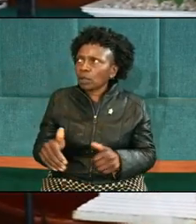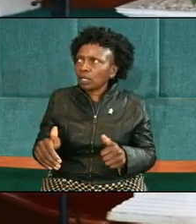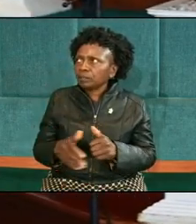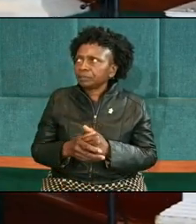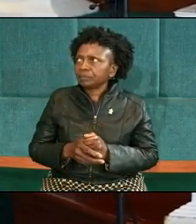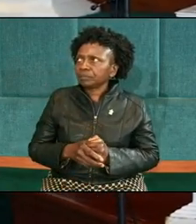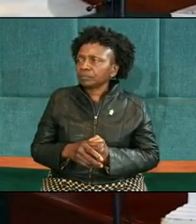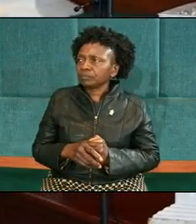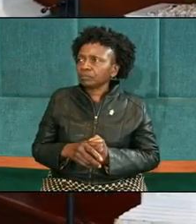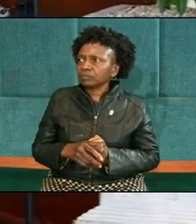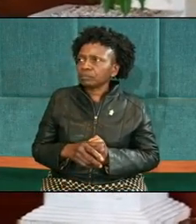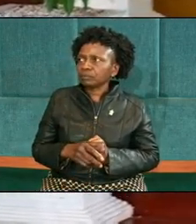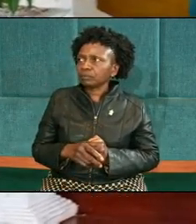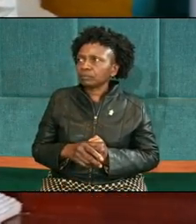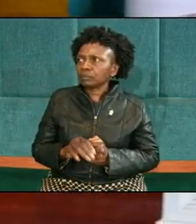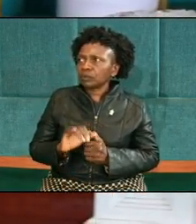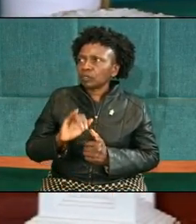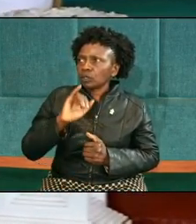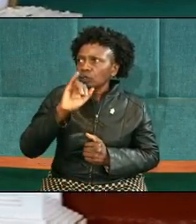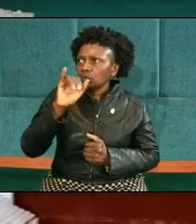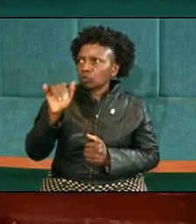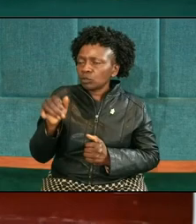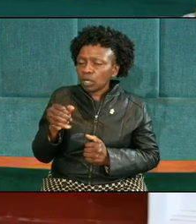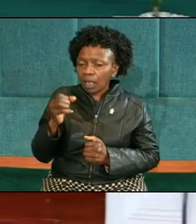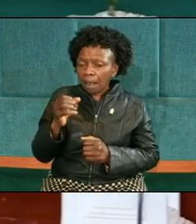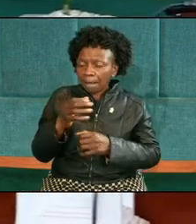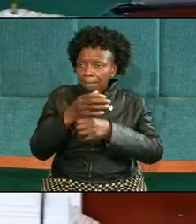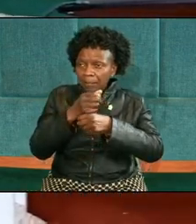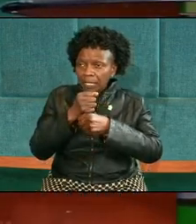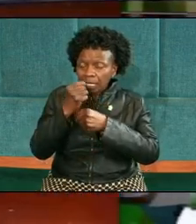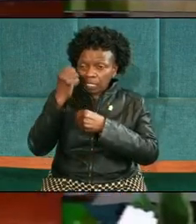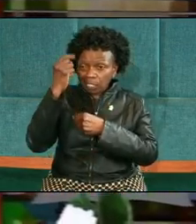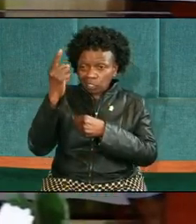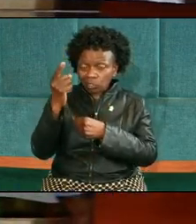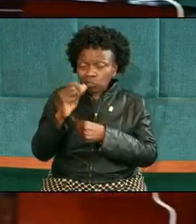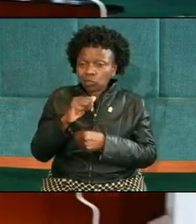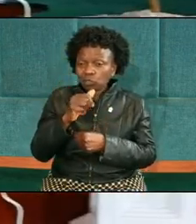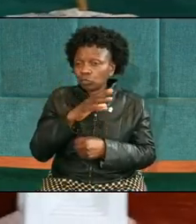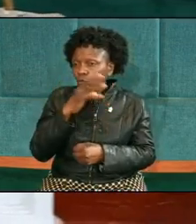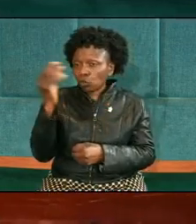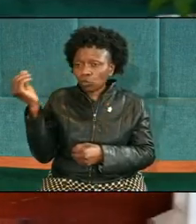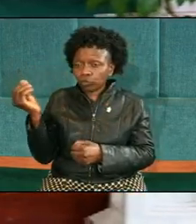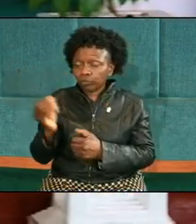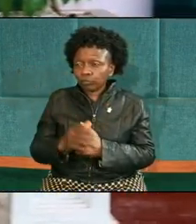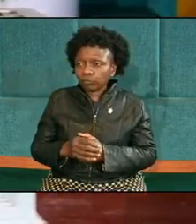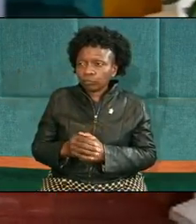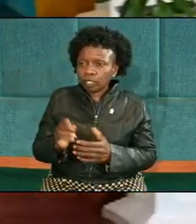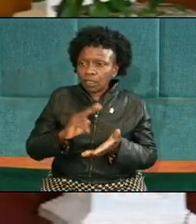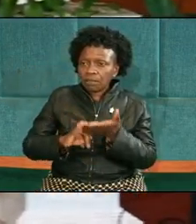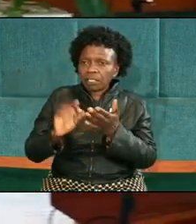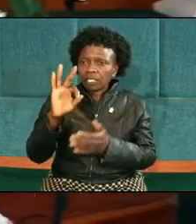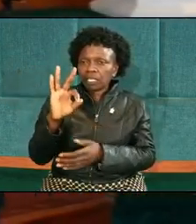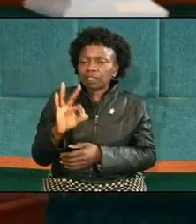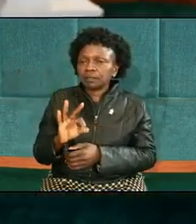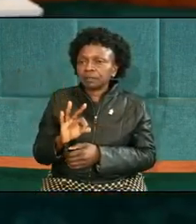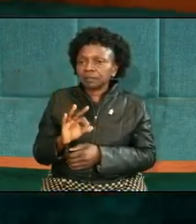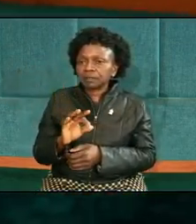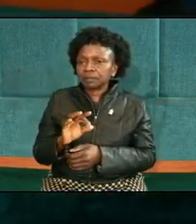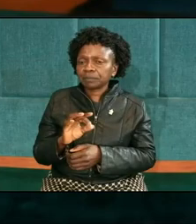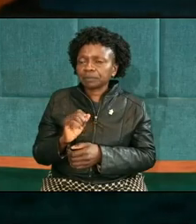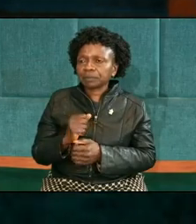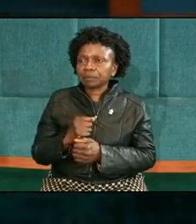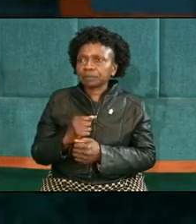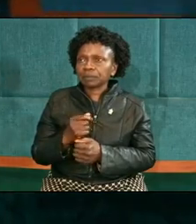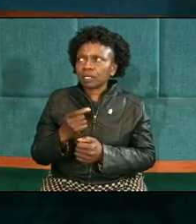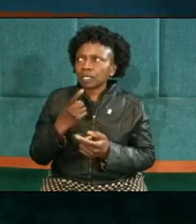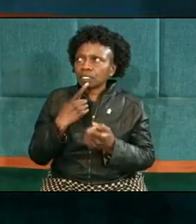Well, Jonah made the decision not to go. Let's look at his decision. Verse 3. Verse 3 says,